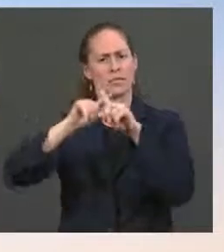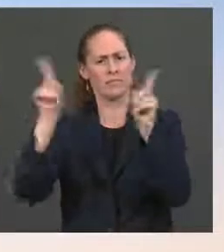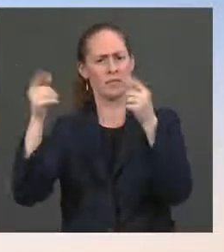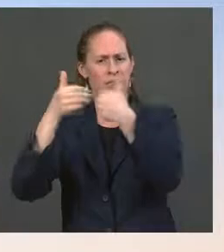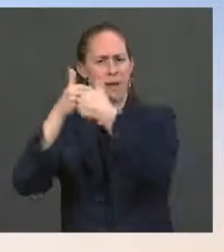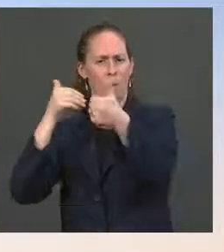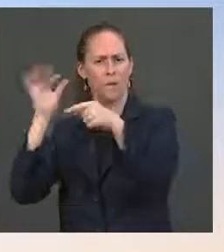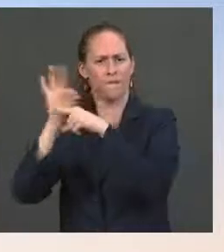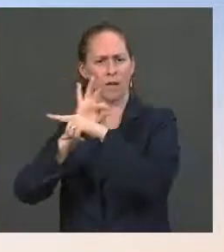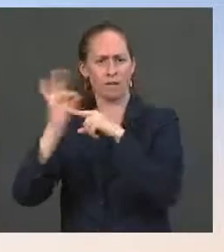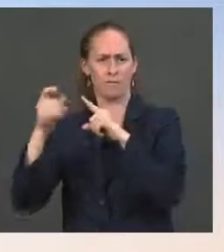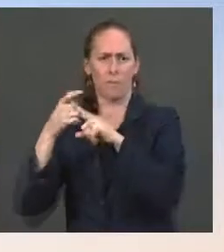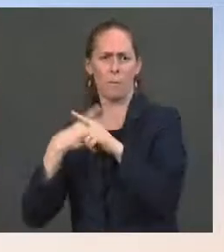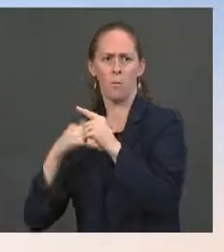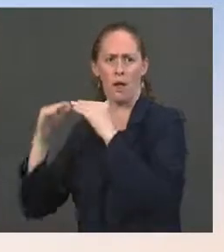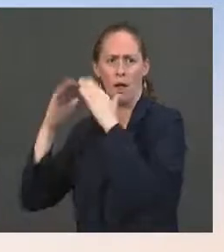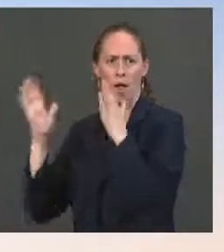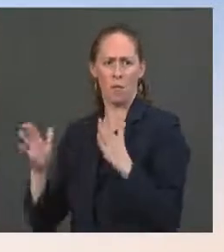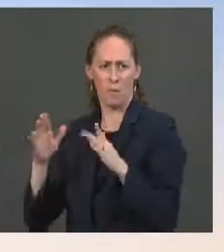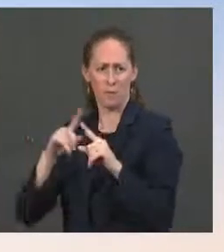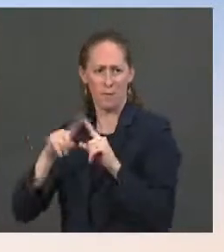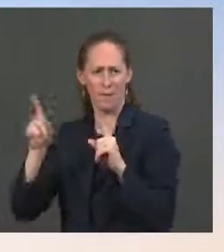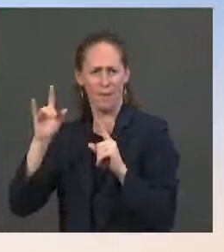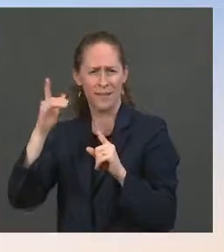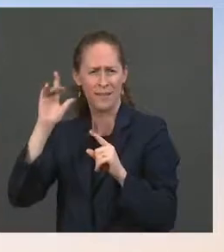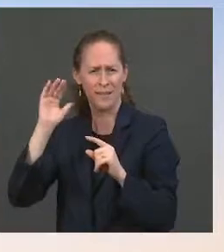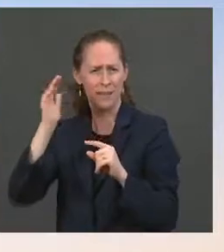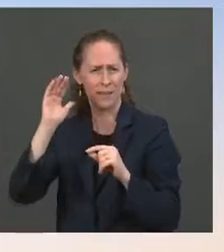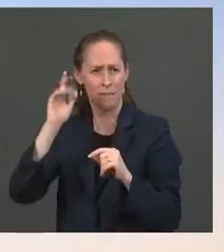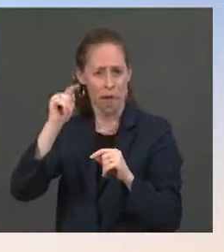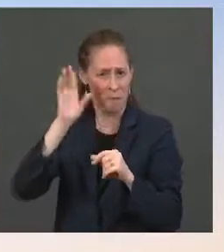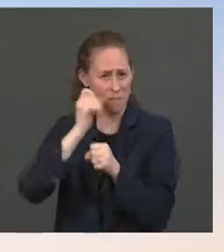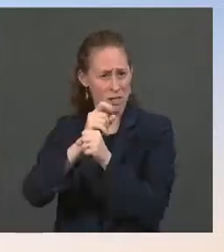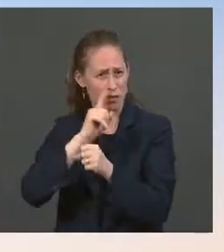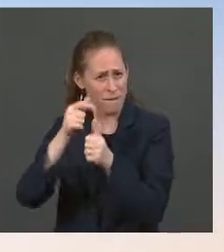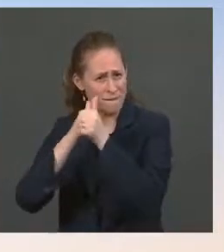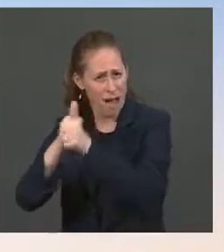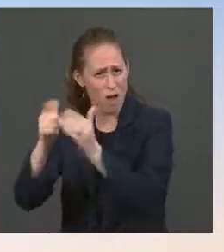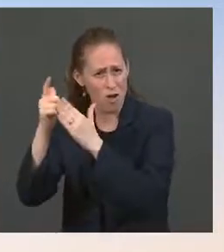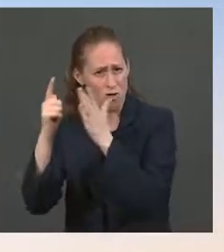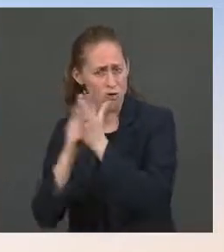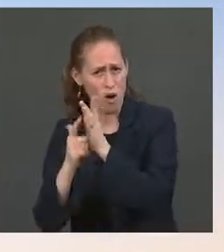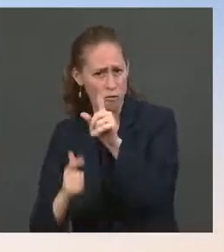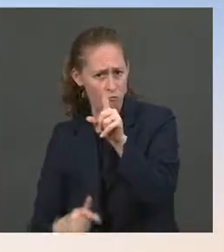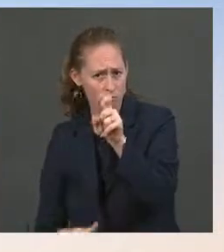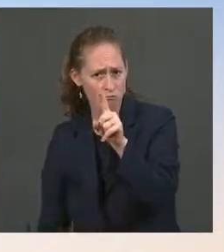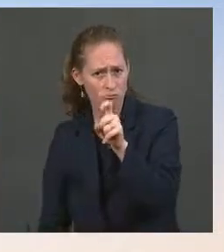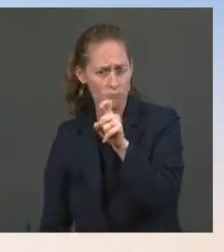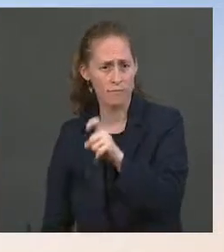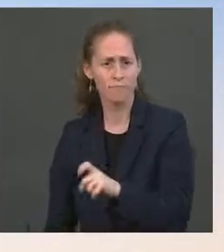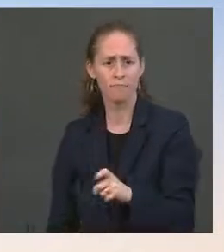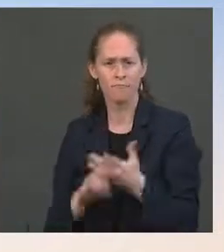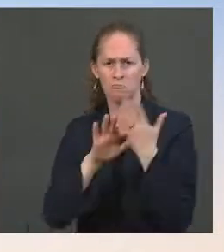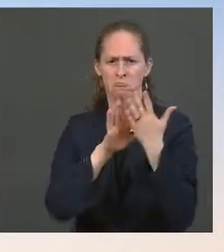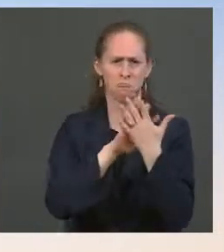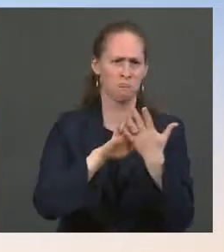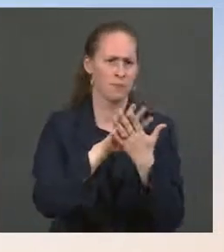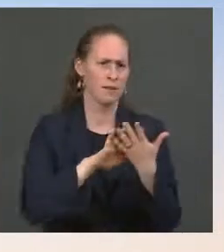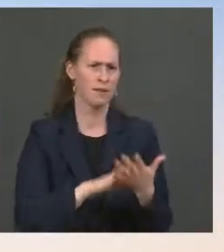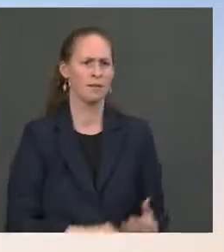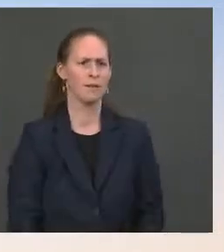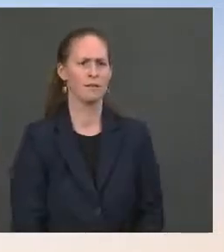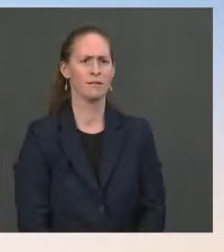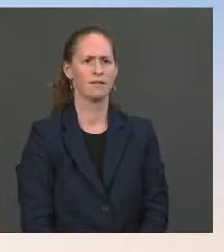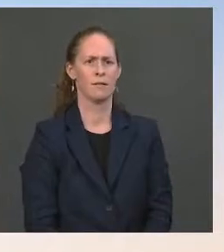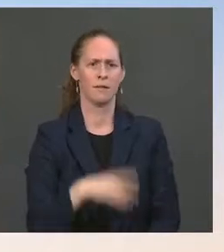with recent precedent and actually follow the law in this case? Well, these witnesses have not failed to appear at this point in time, so we're